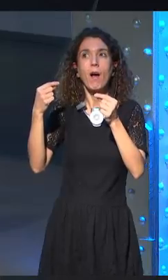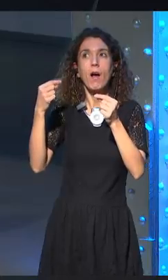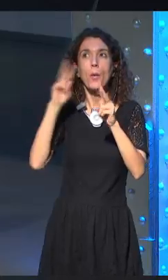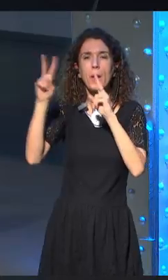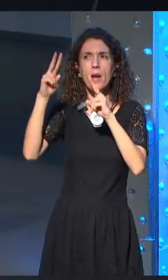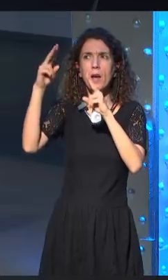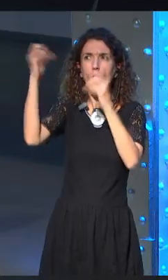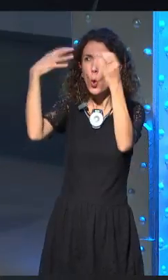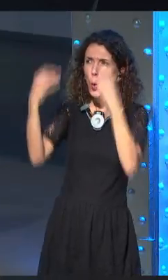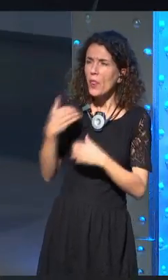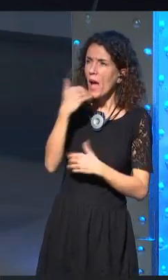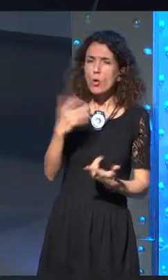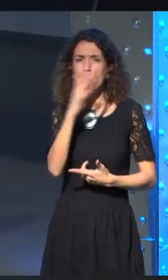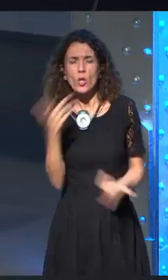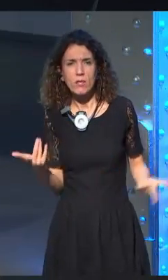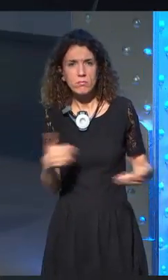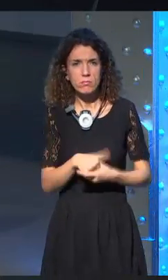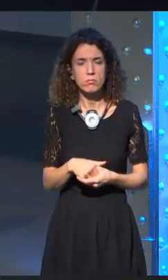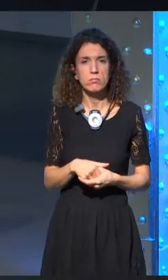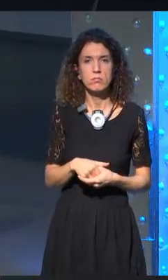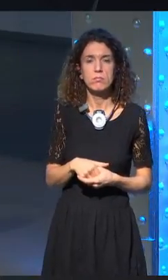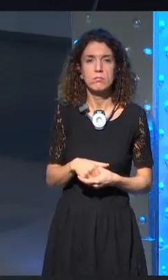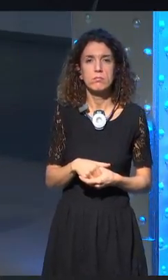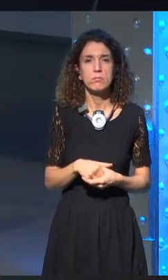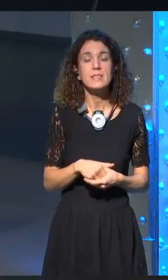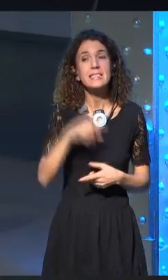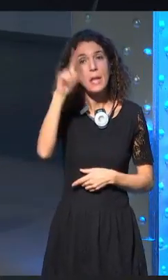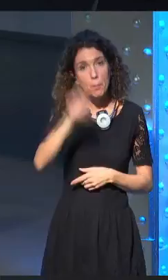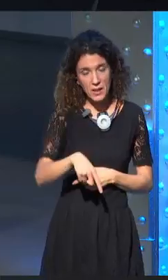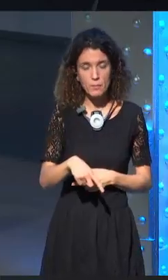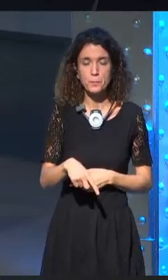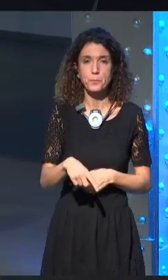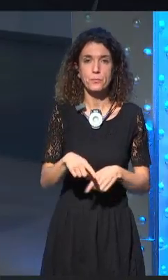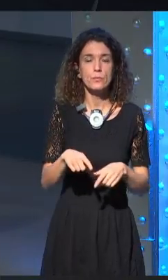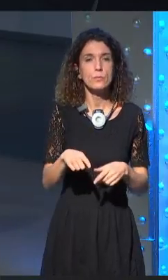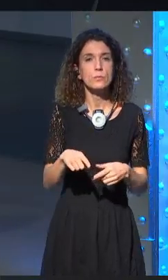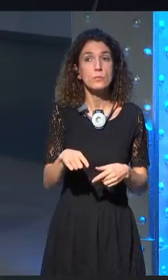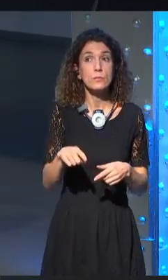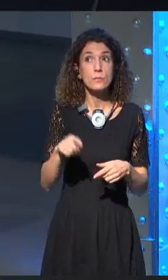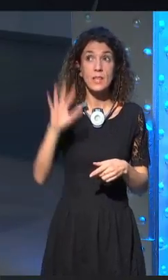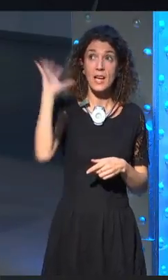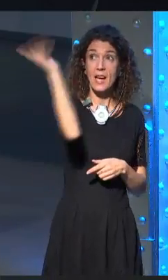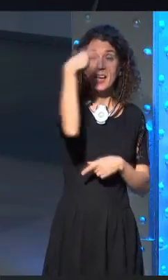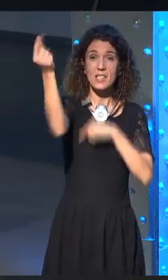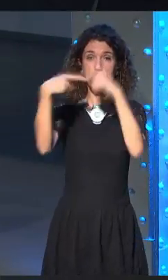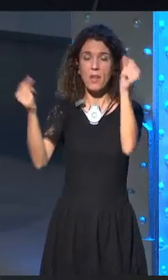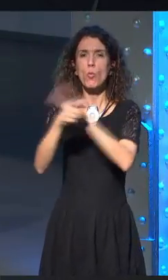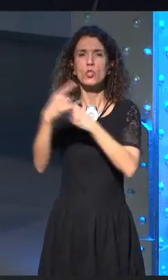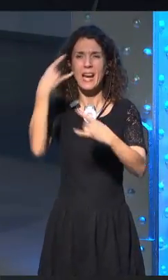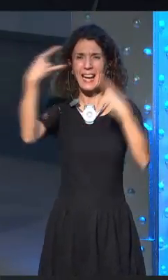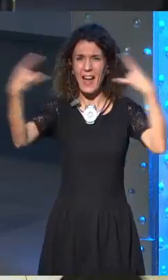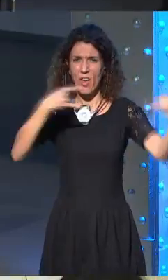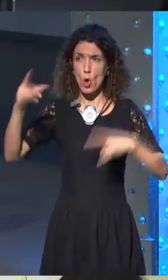space? Why do they take place? So we also, in space, we get hit with a lot of radiation, whether it's solar radiation or